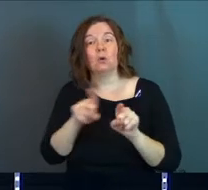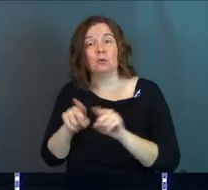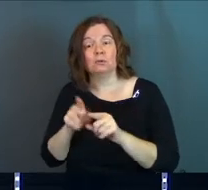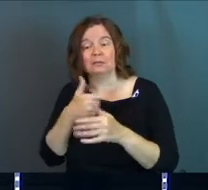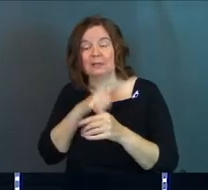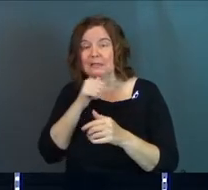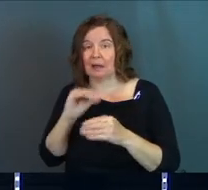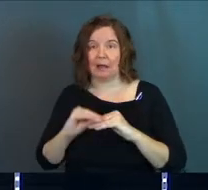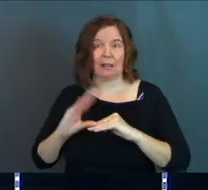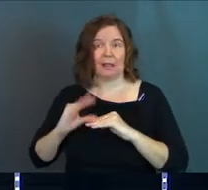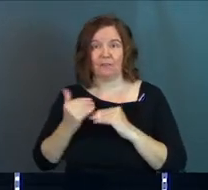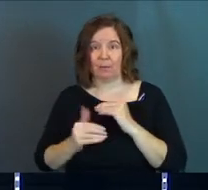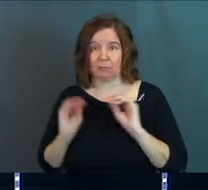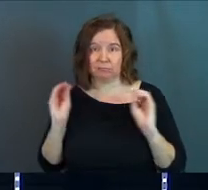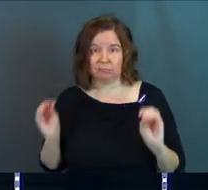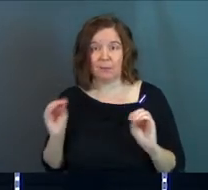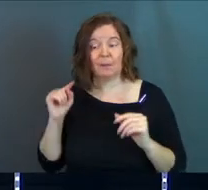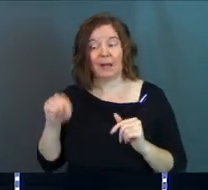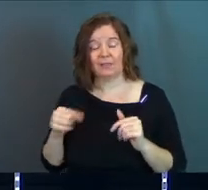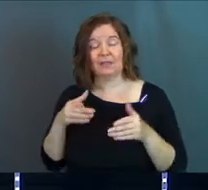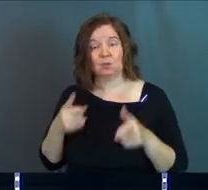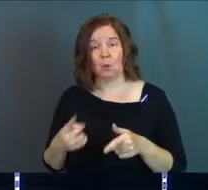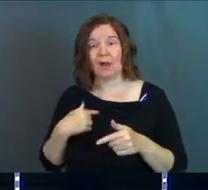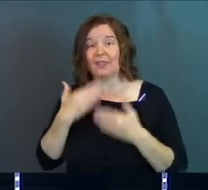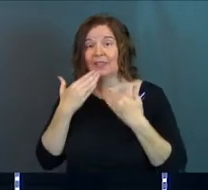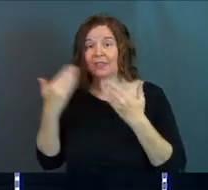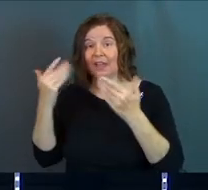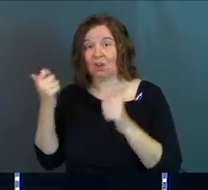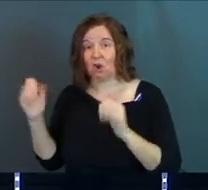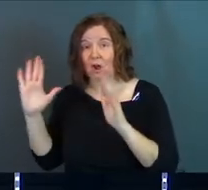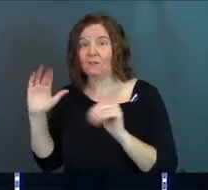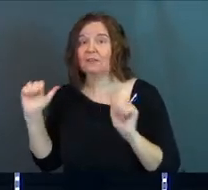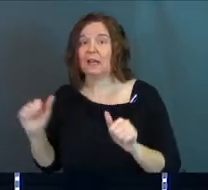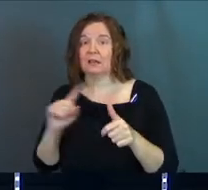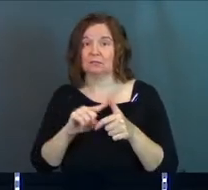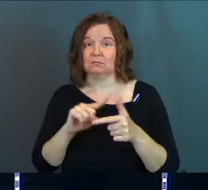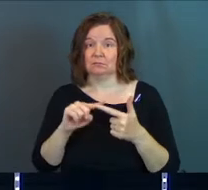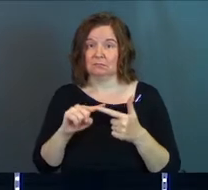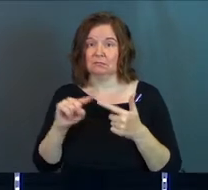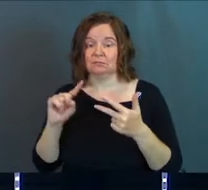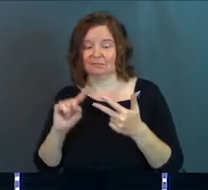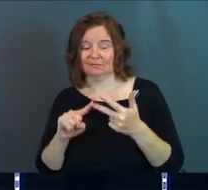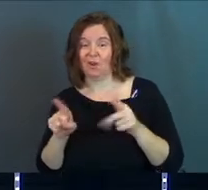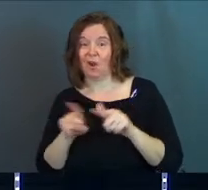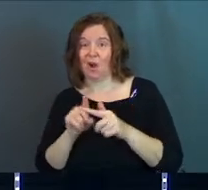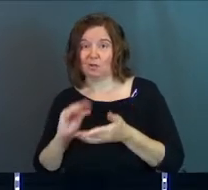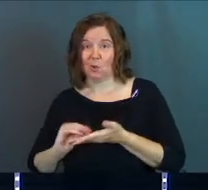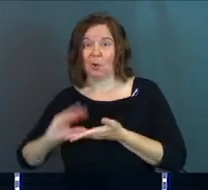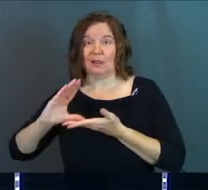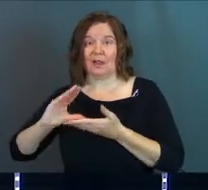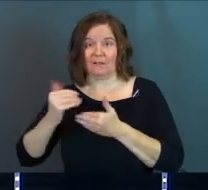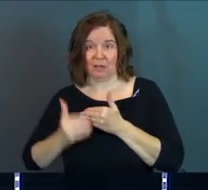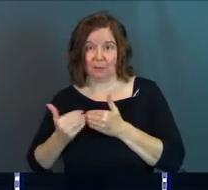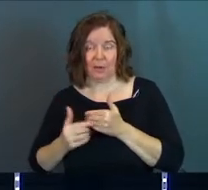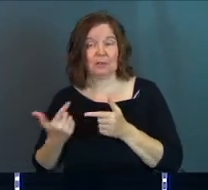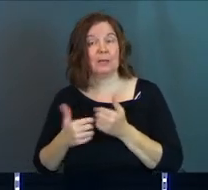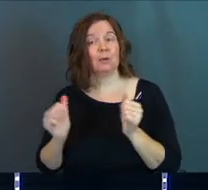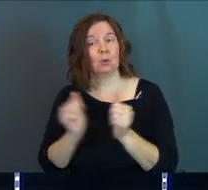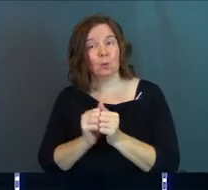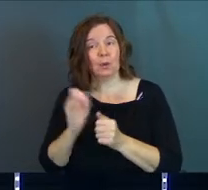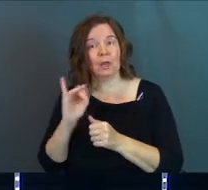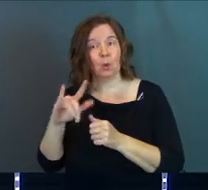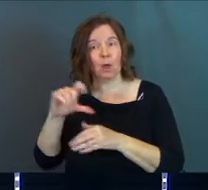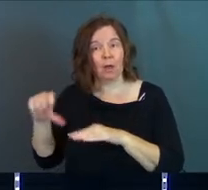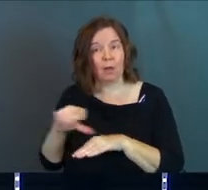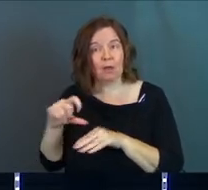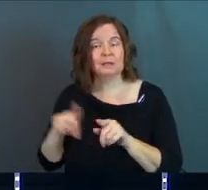be unleavened bread. In this particular one, the thank offering, they could also bring leavened bread, and sometimes they would bring it with oil,